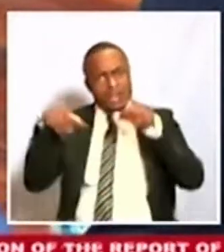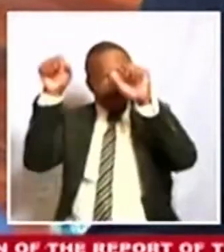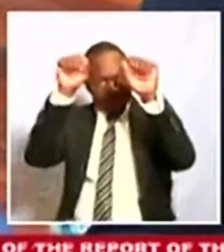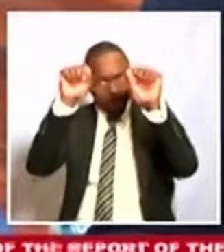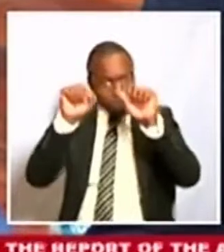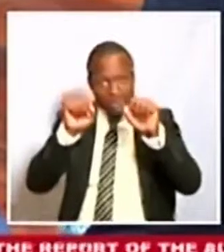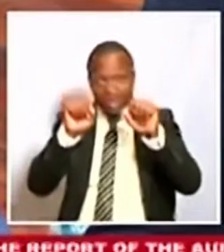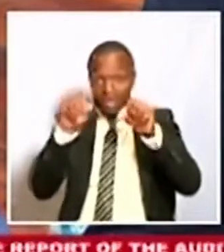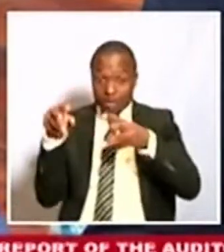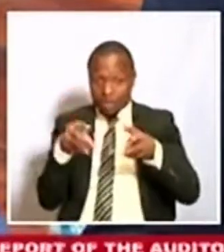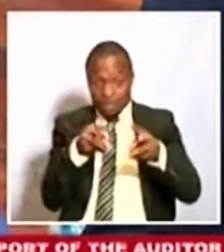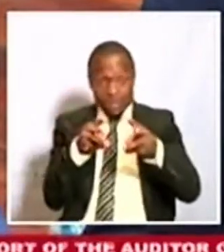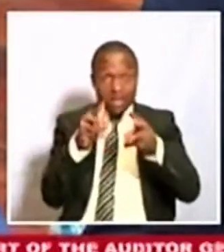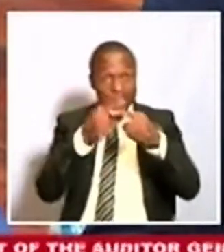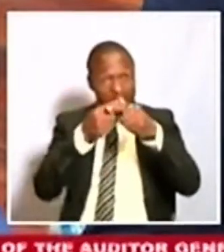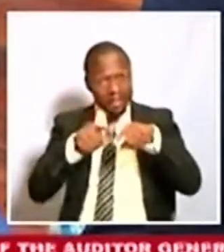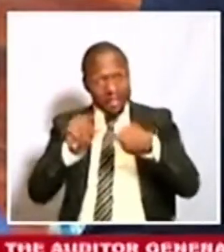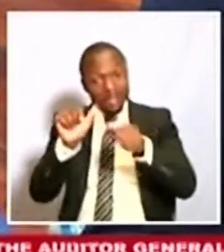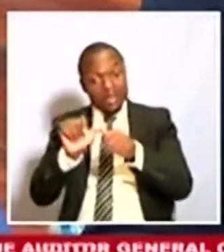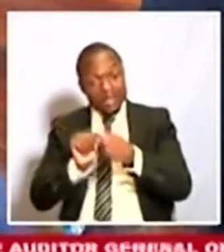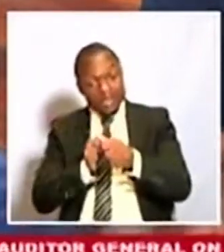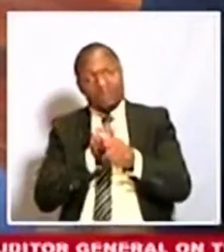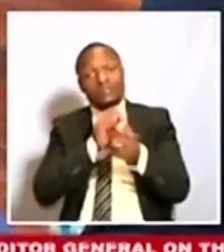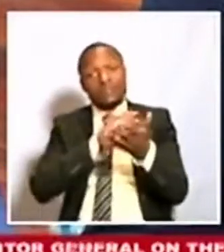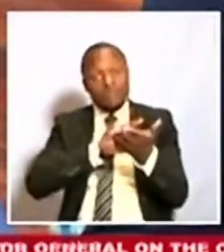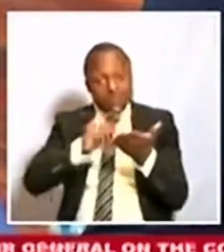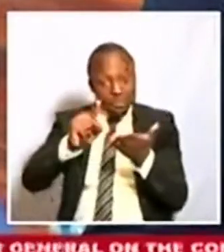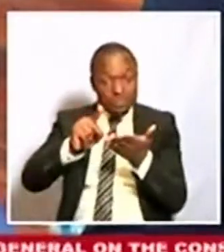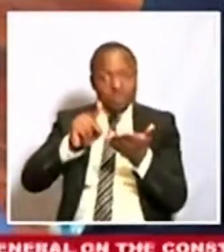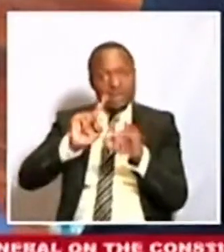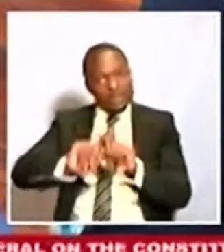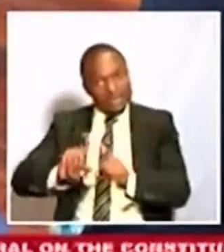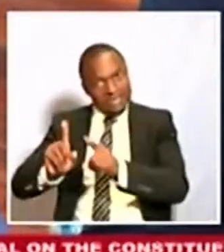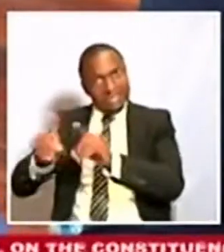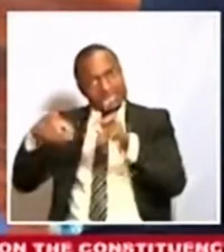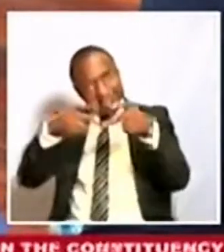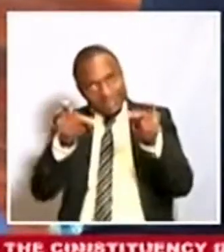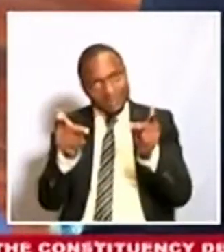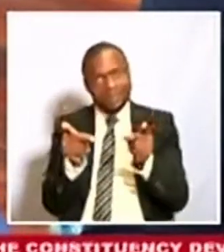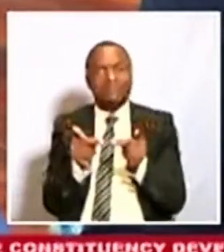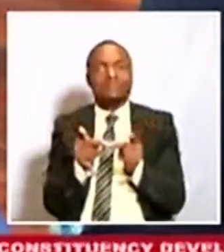form, which is done almost every other week to different places.